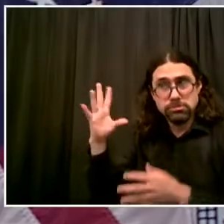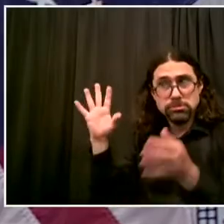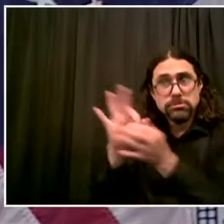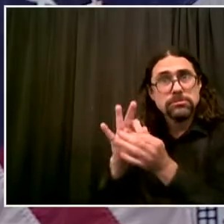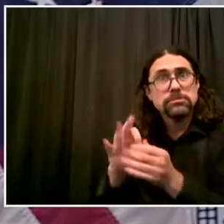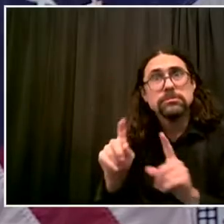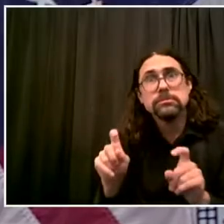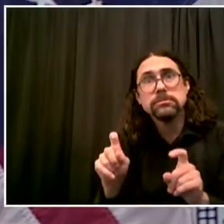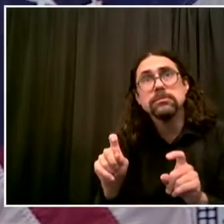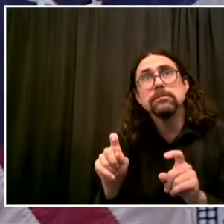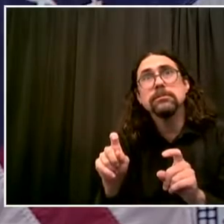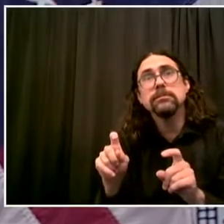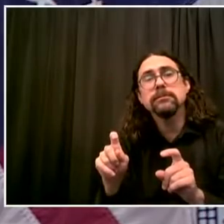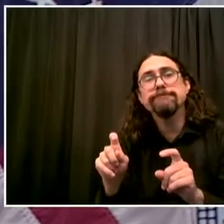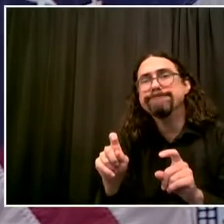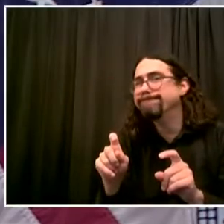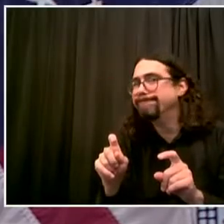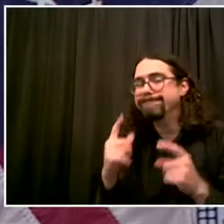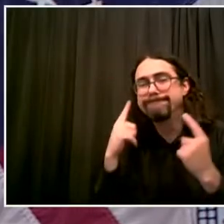Joe Anuda from Politico.